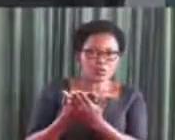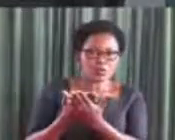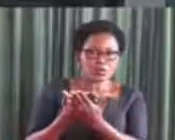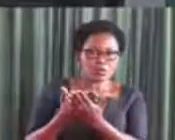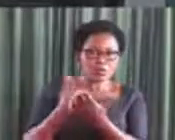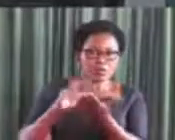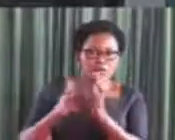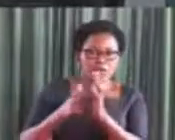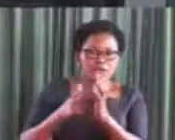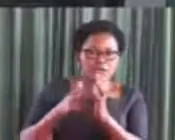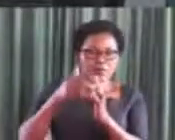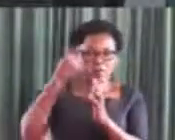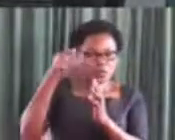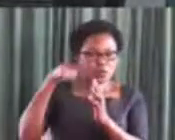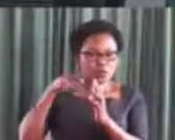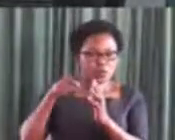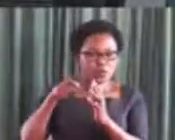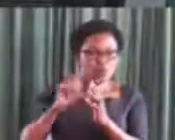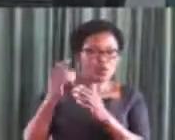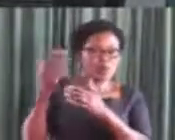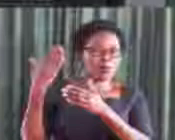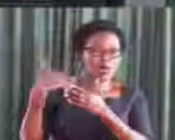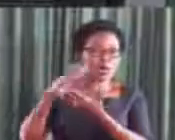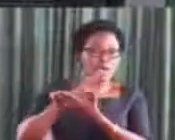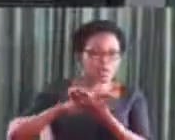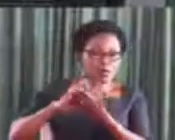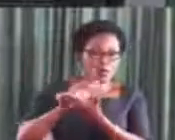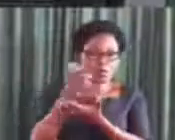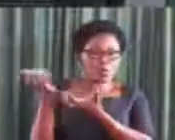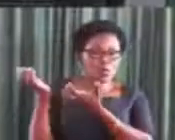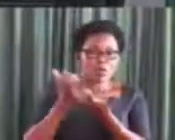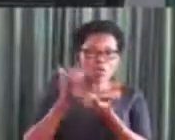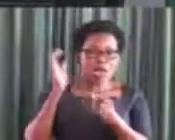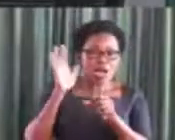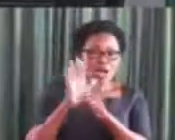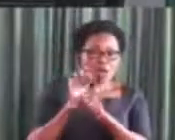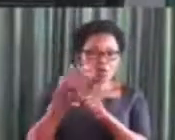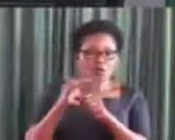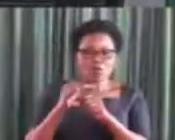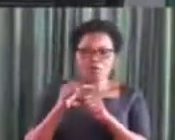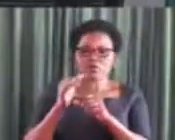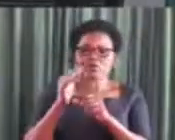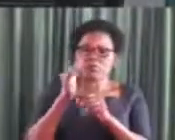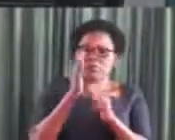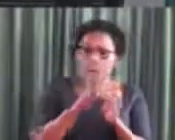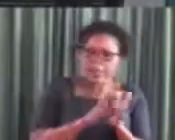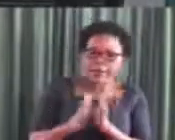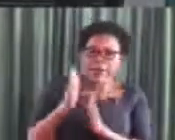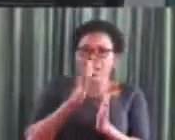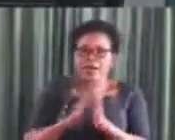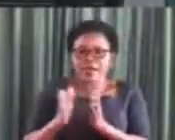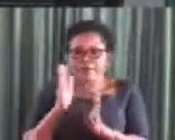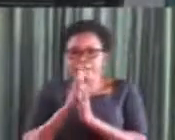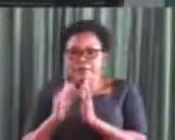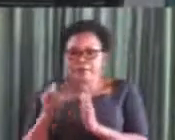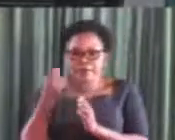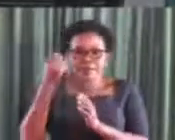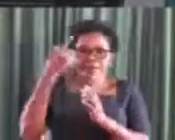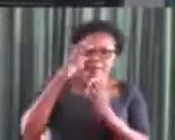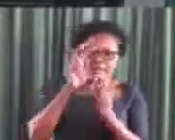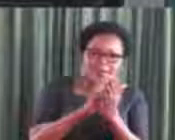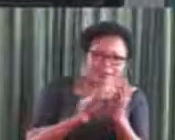Therefore, as a result of your background, you need a lot of dusting up or catching up or reading a